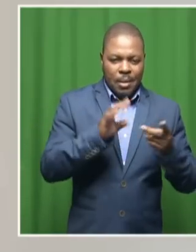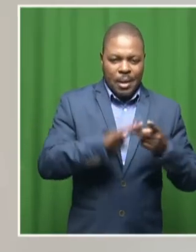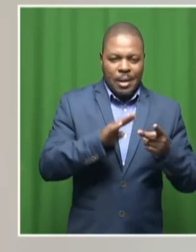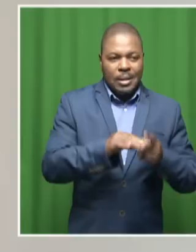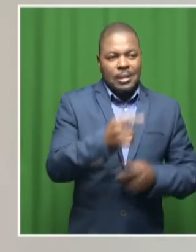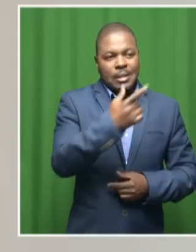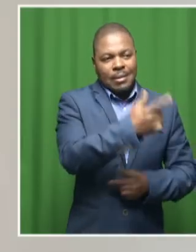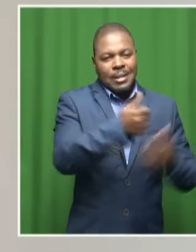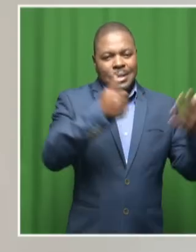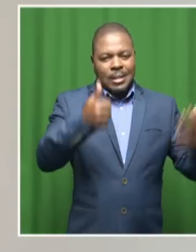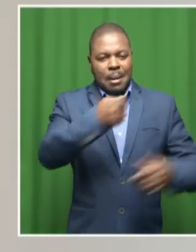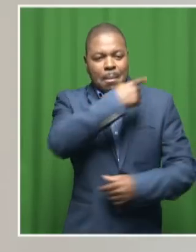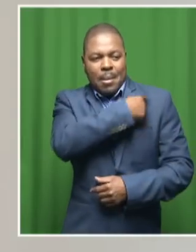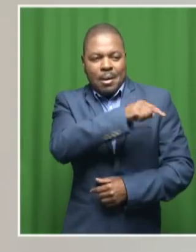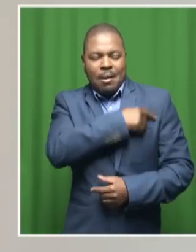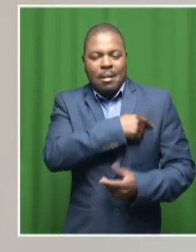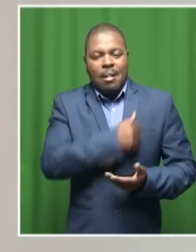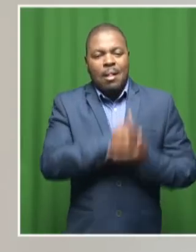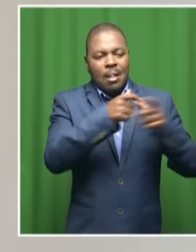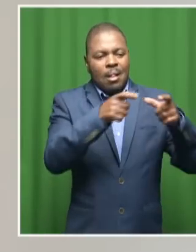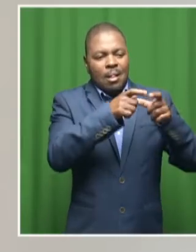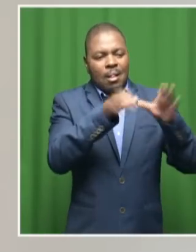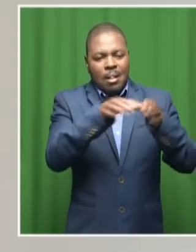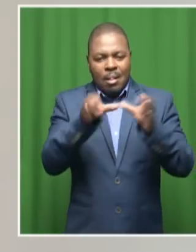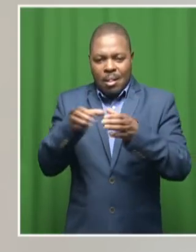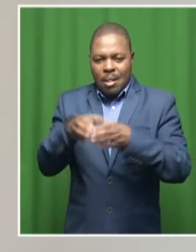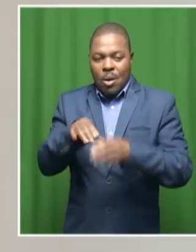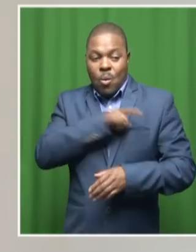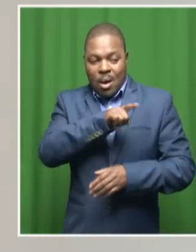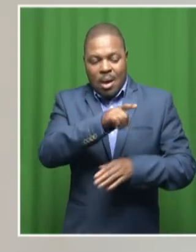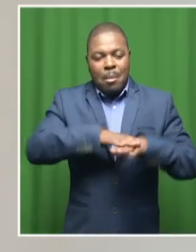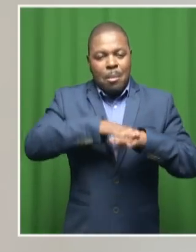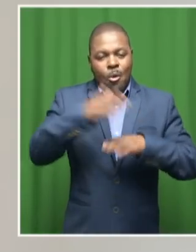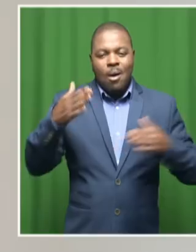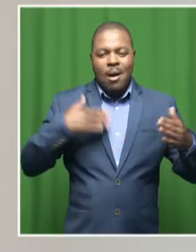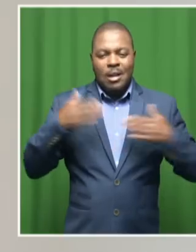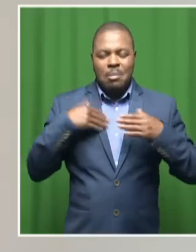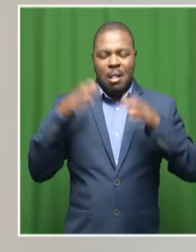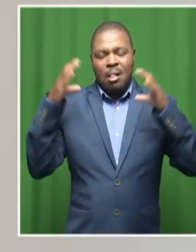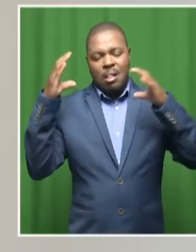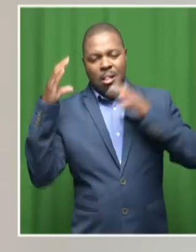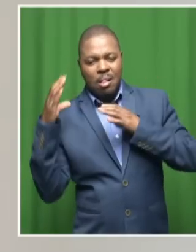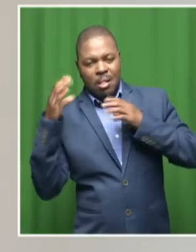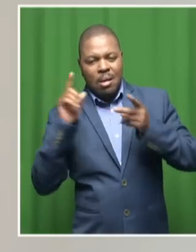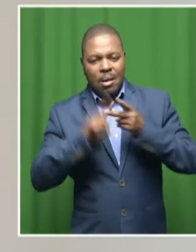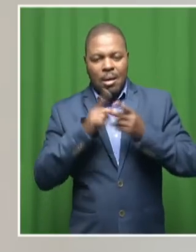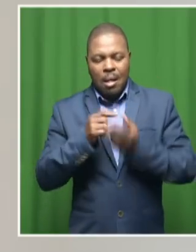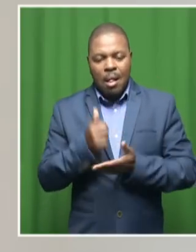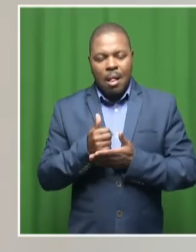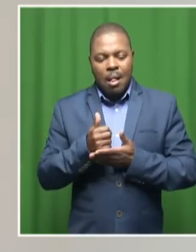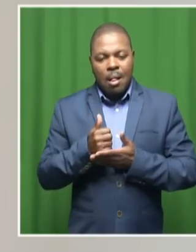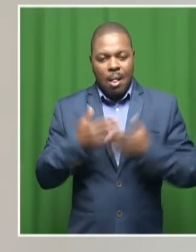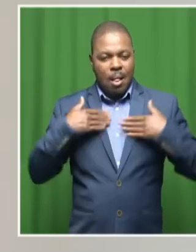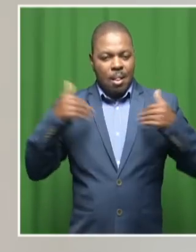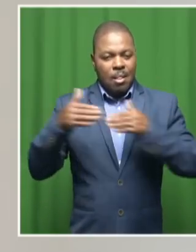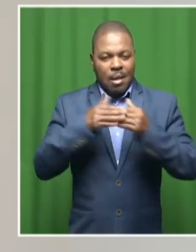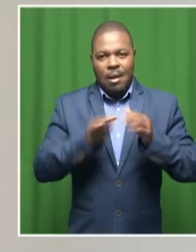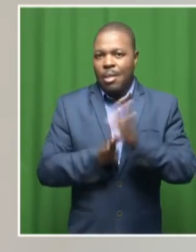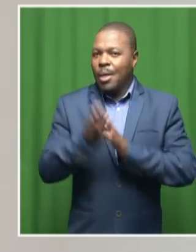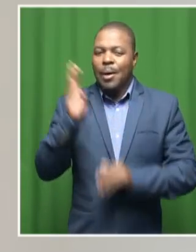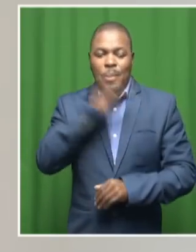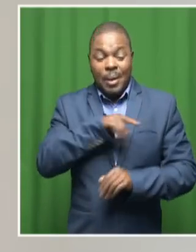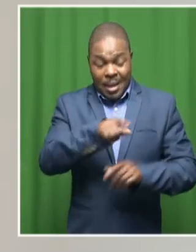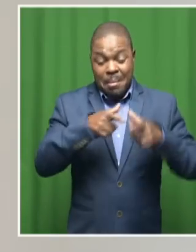medical schemes, all of which create an additional administrative burden and do not contribute to improved healthcare. That's the biggest